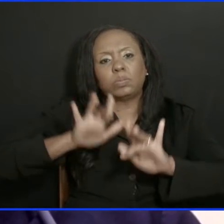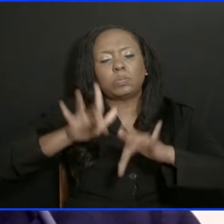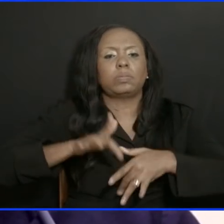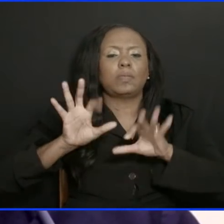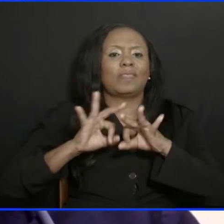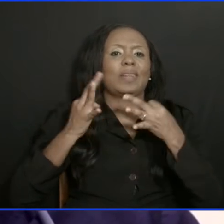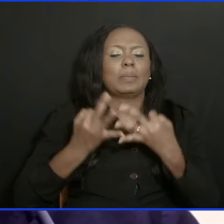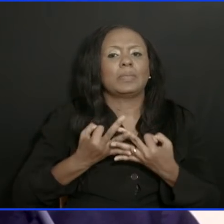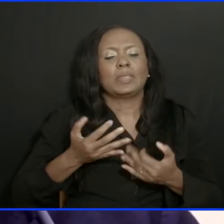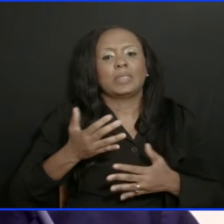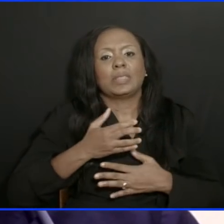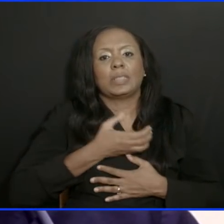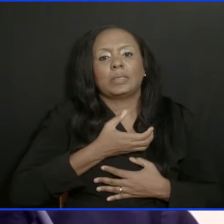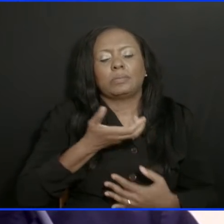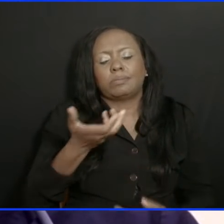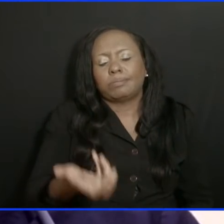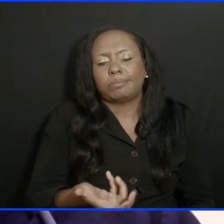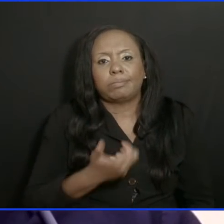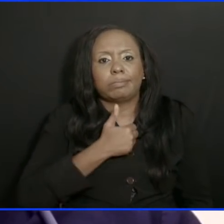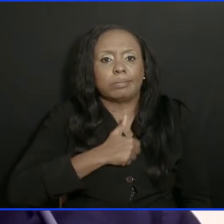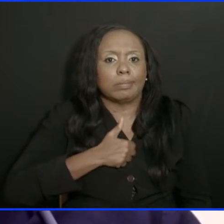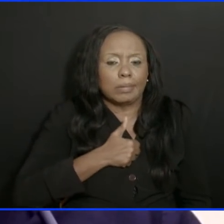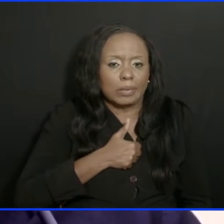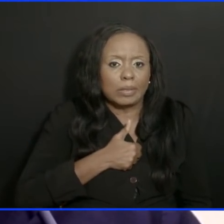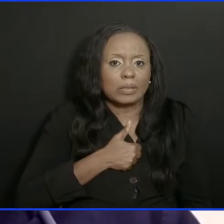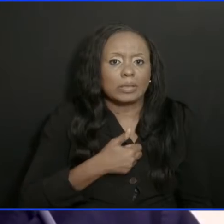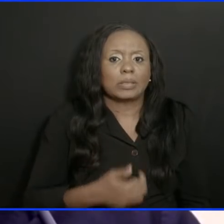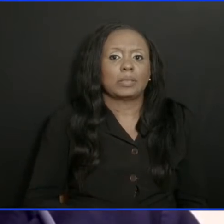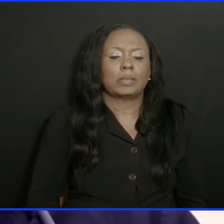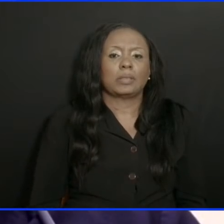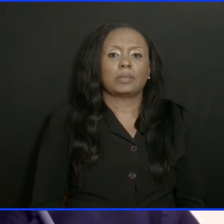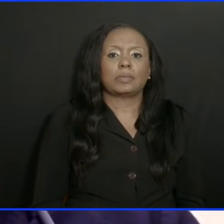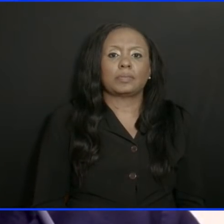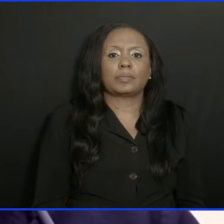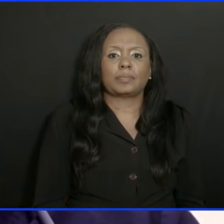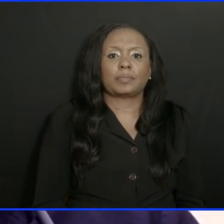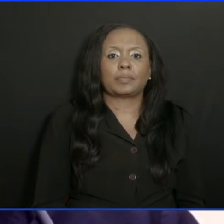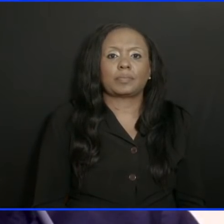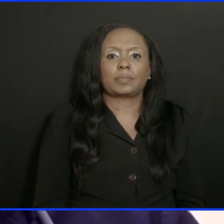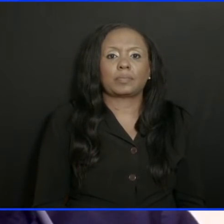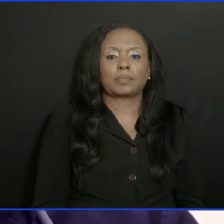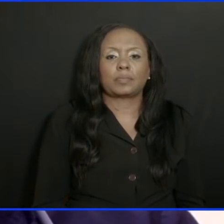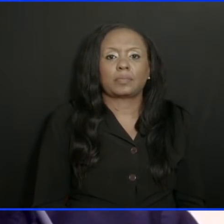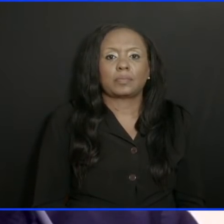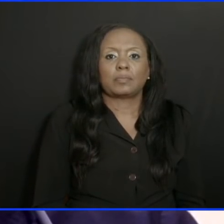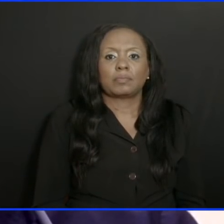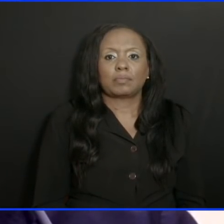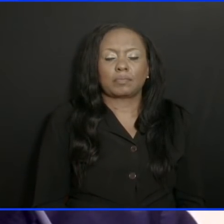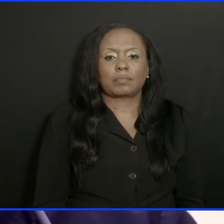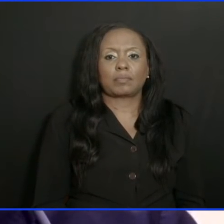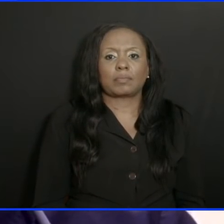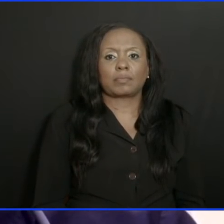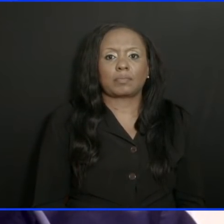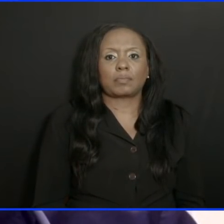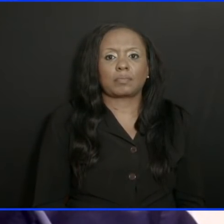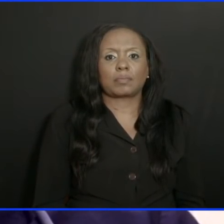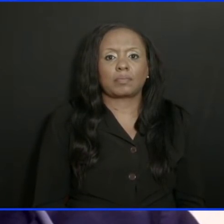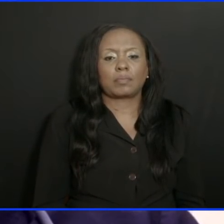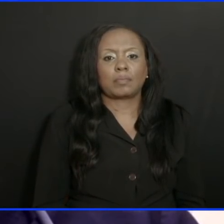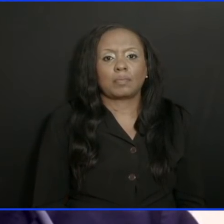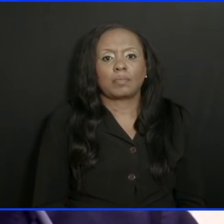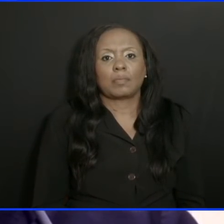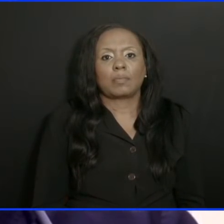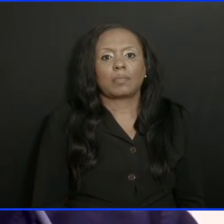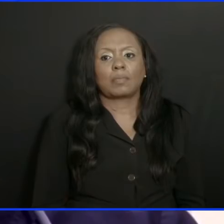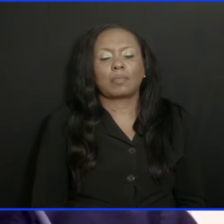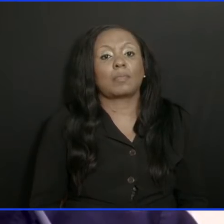family with regards to that particular aspect. But be assured that certainly for us in isolation and those in the Ministry of Health, that